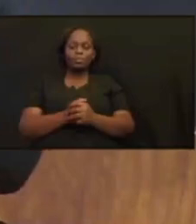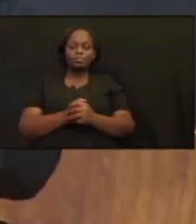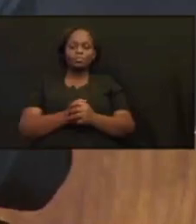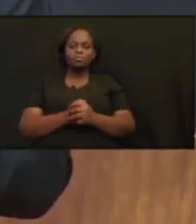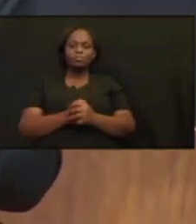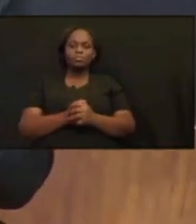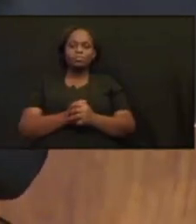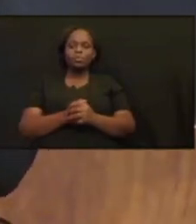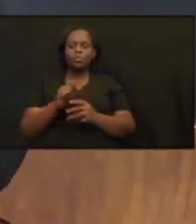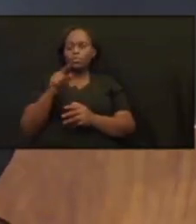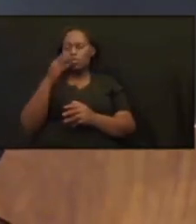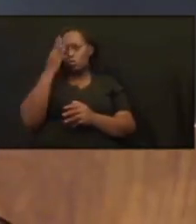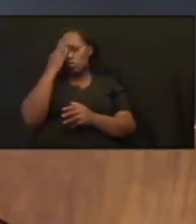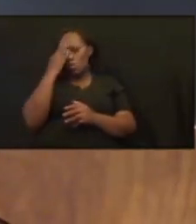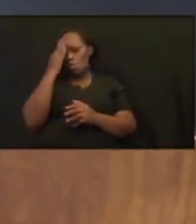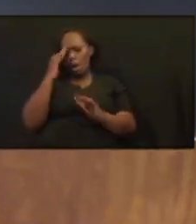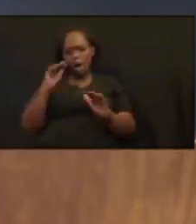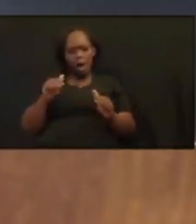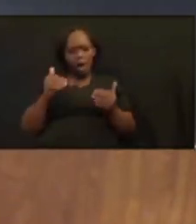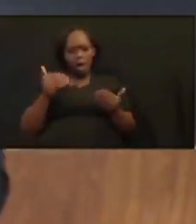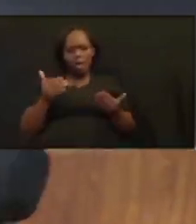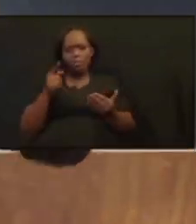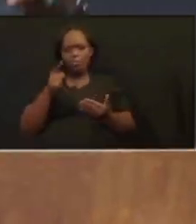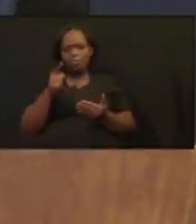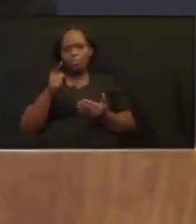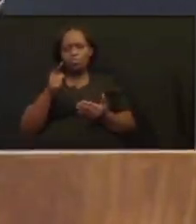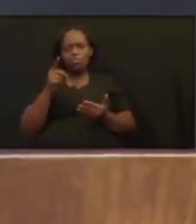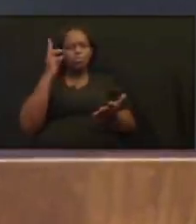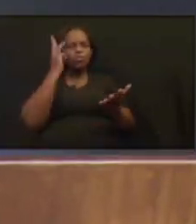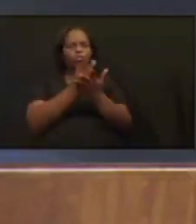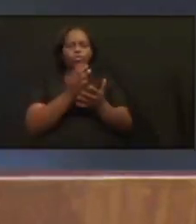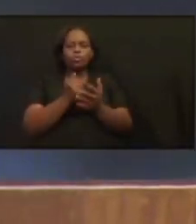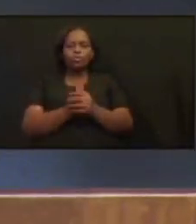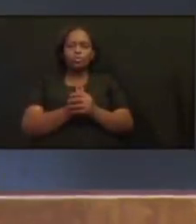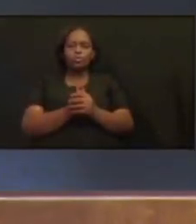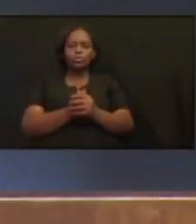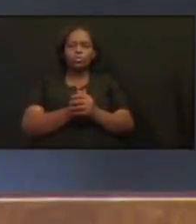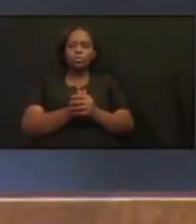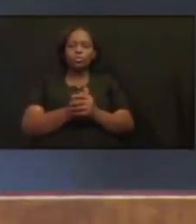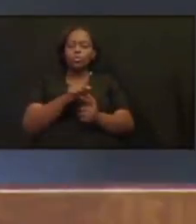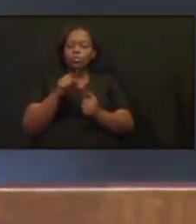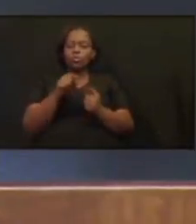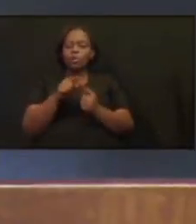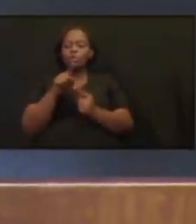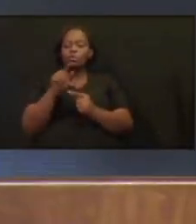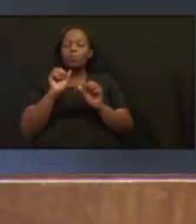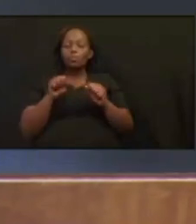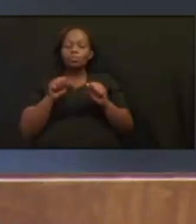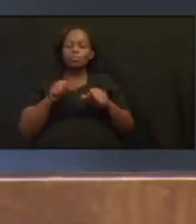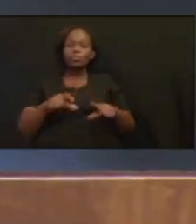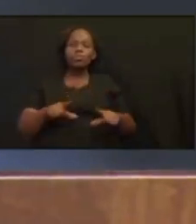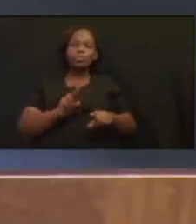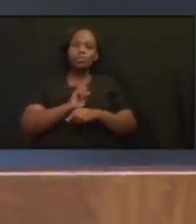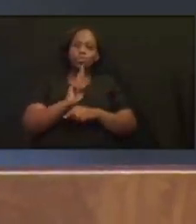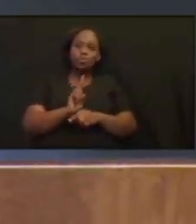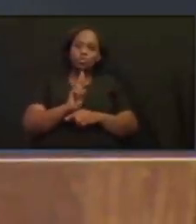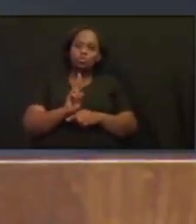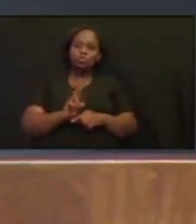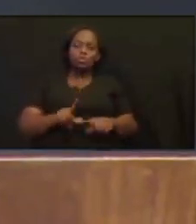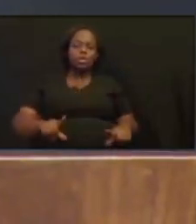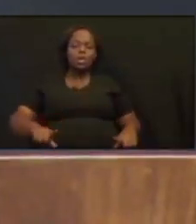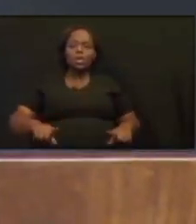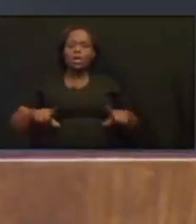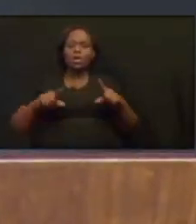How do you know you are a witness? When you can use your life, your resources, your access, and